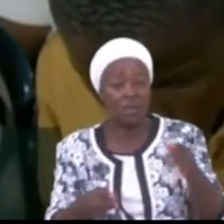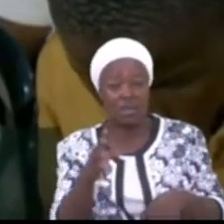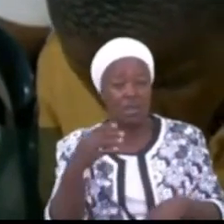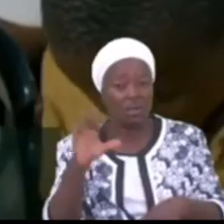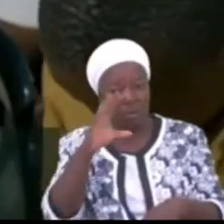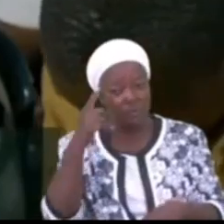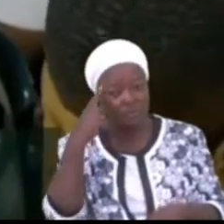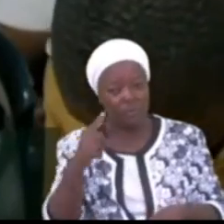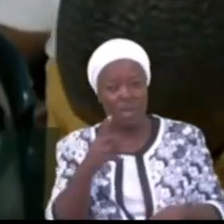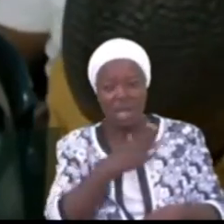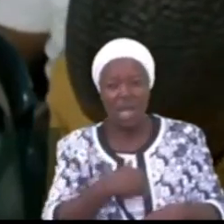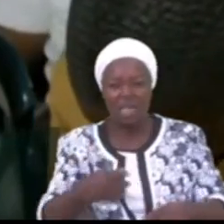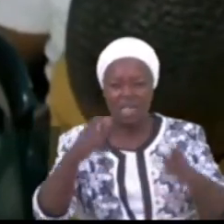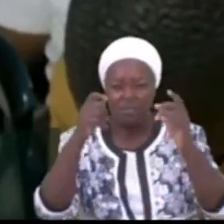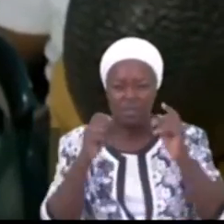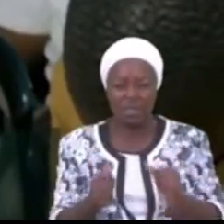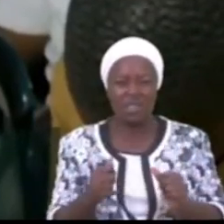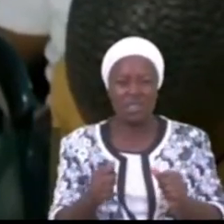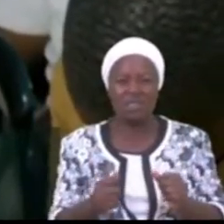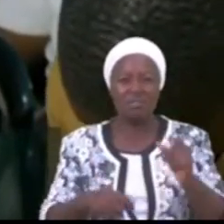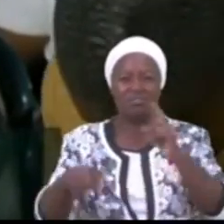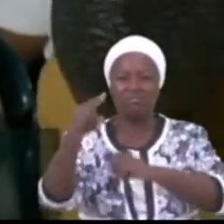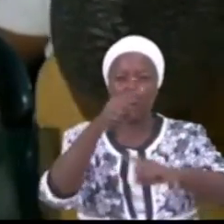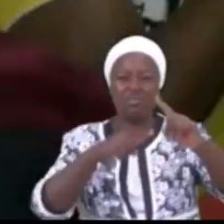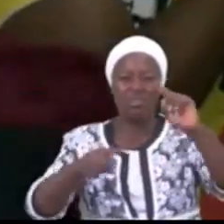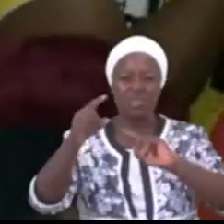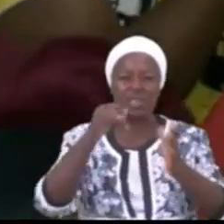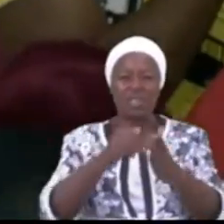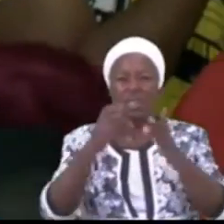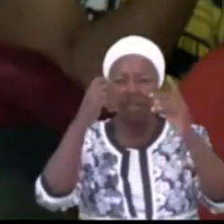And immediately, somebody shout immediately.